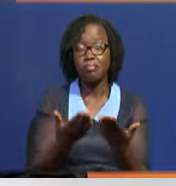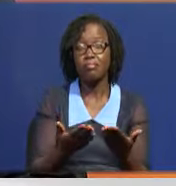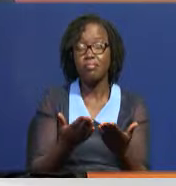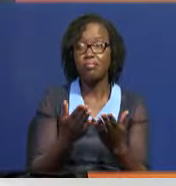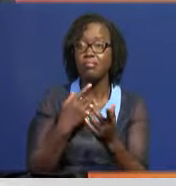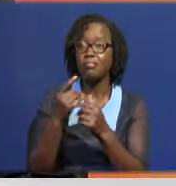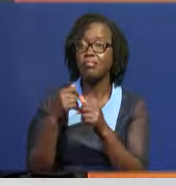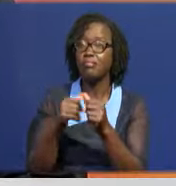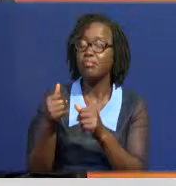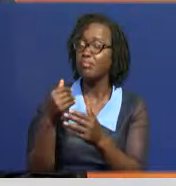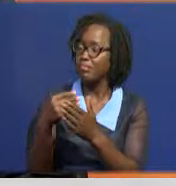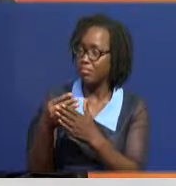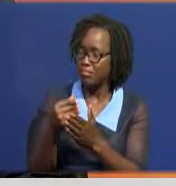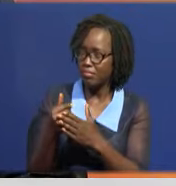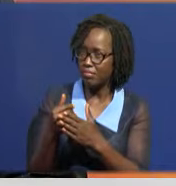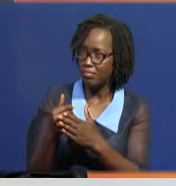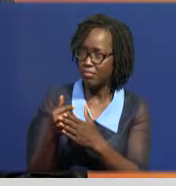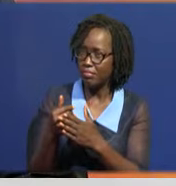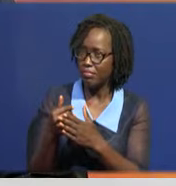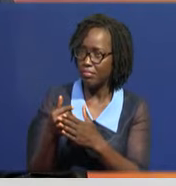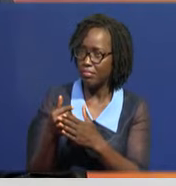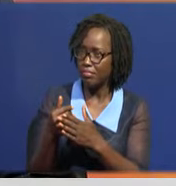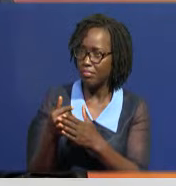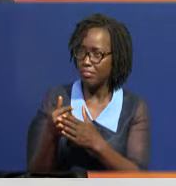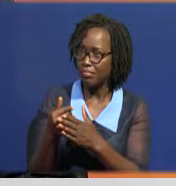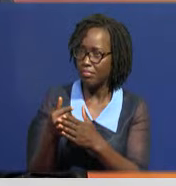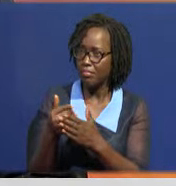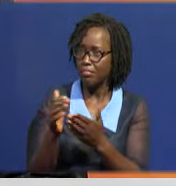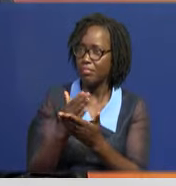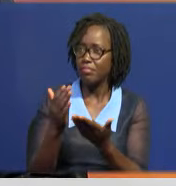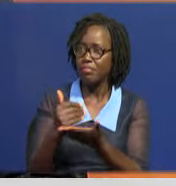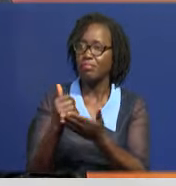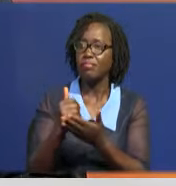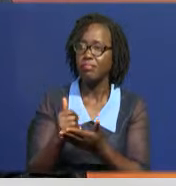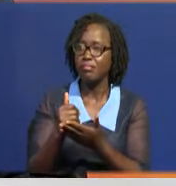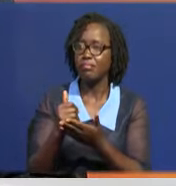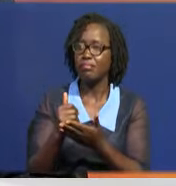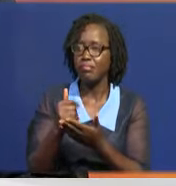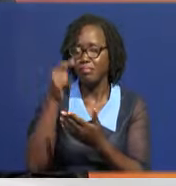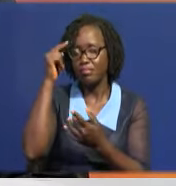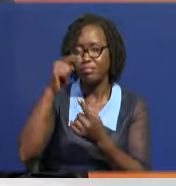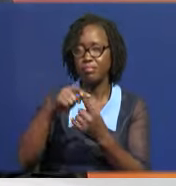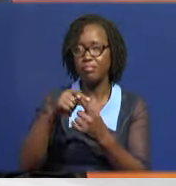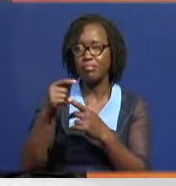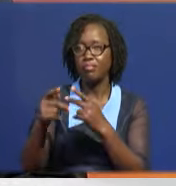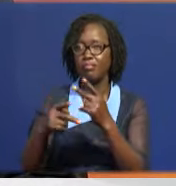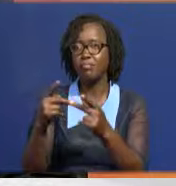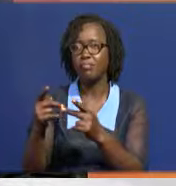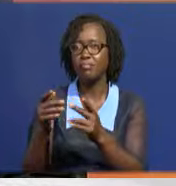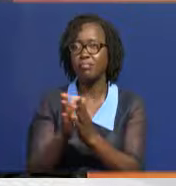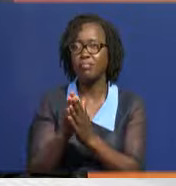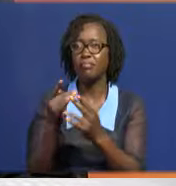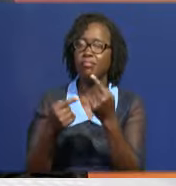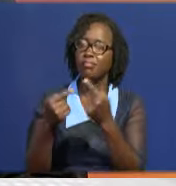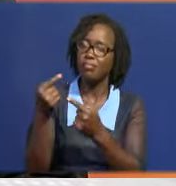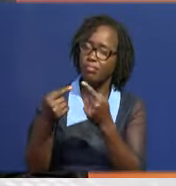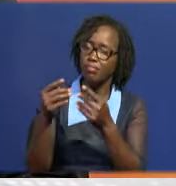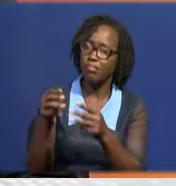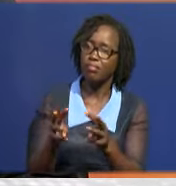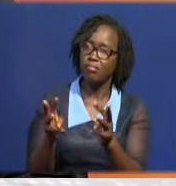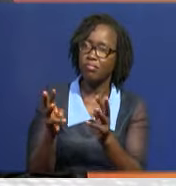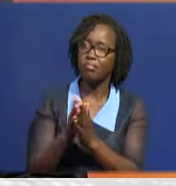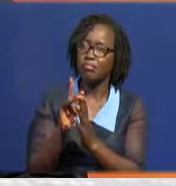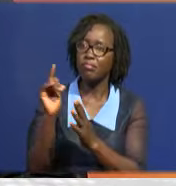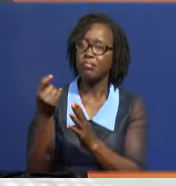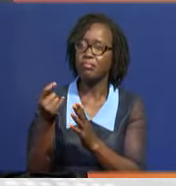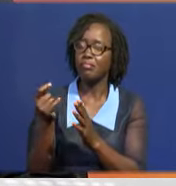talk about incentives, incentives is an impetus to help a destination to operate in a very competitive manner, and